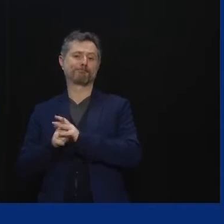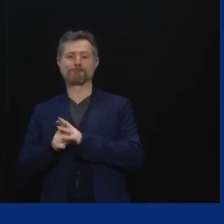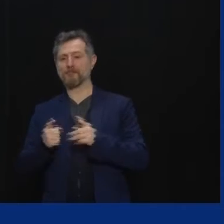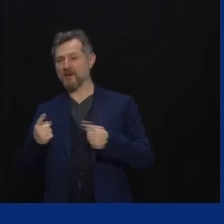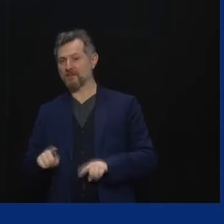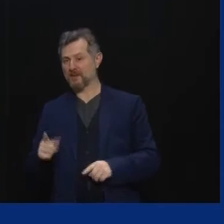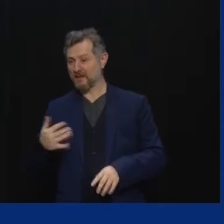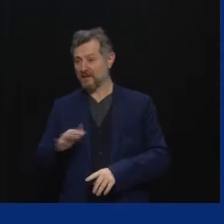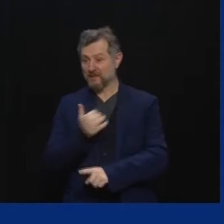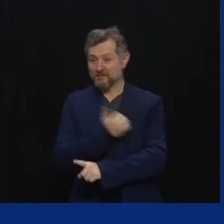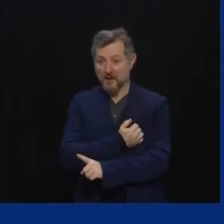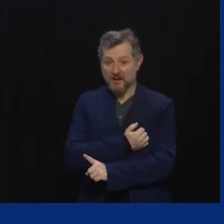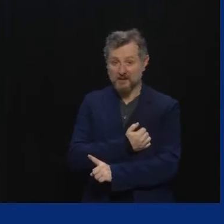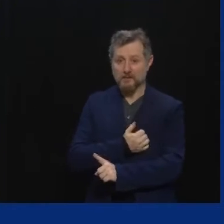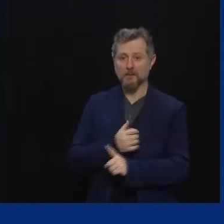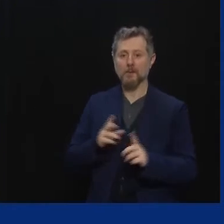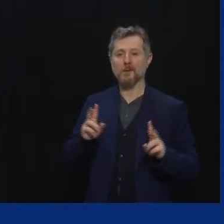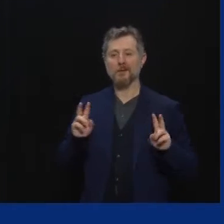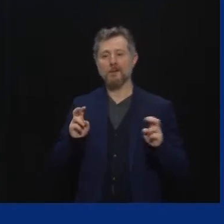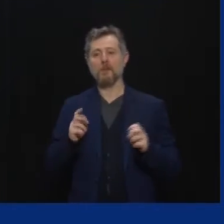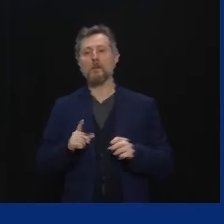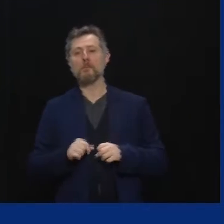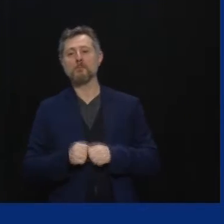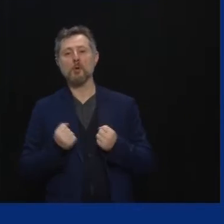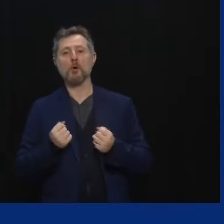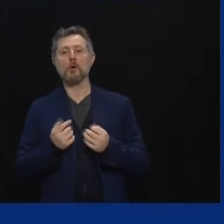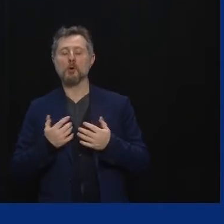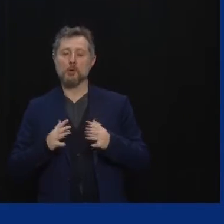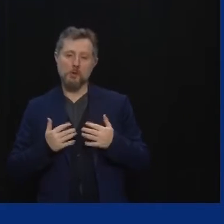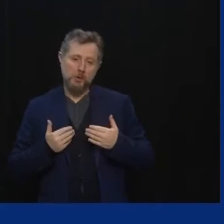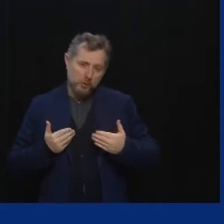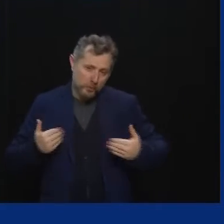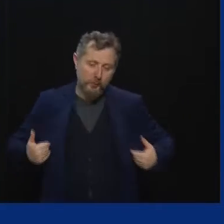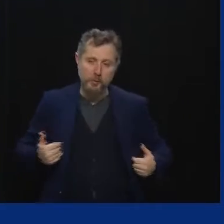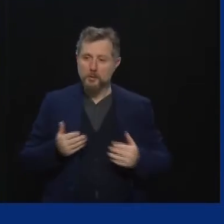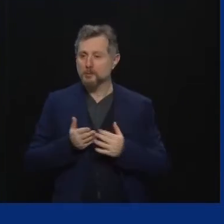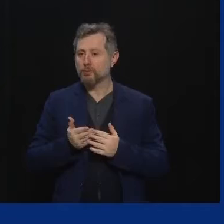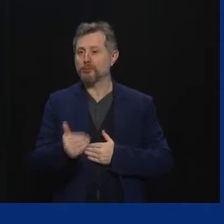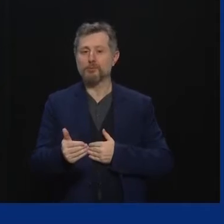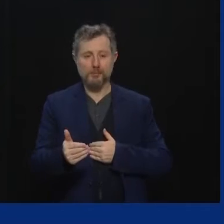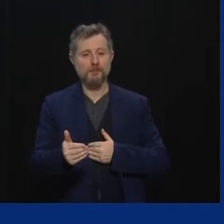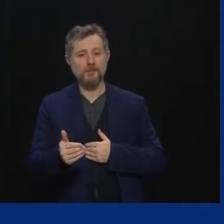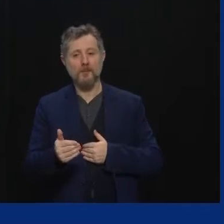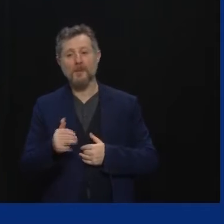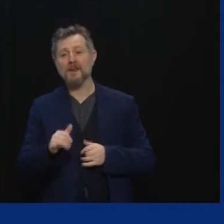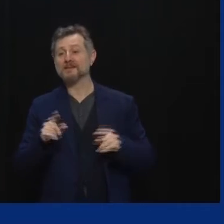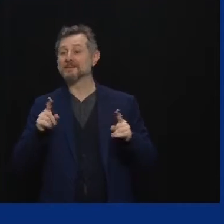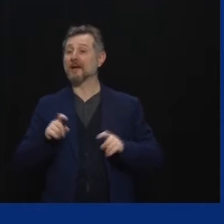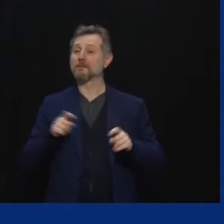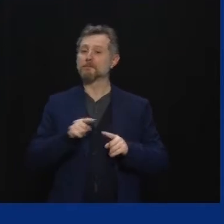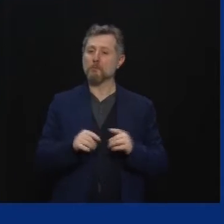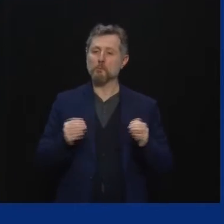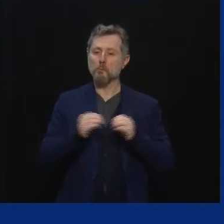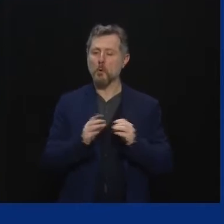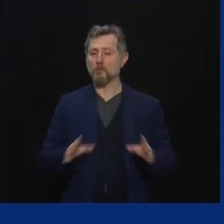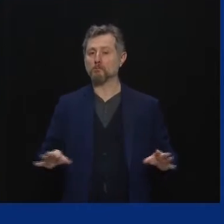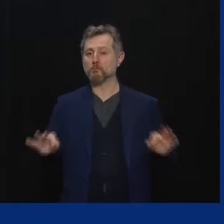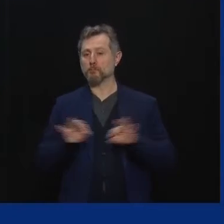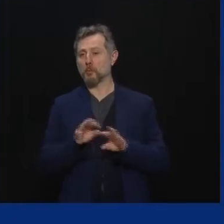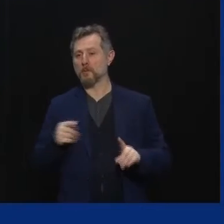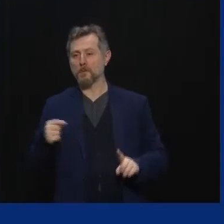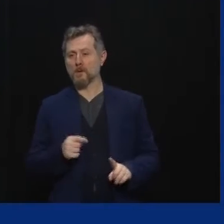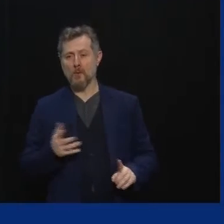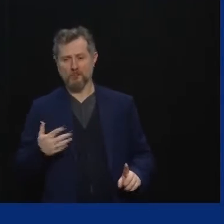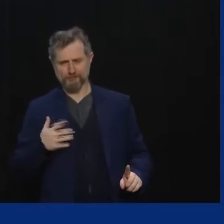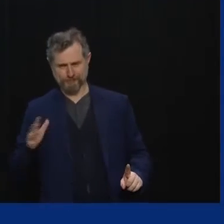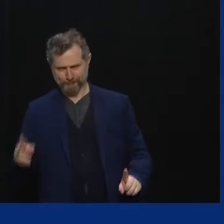and there's a breakthrough, as we saw with this individual in Minnesota, that testing is more important than ever to be able to identify who has